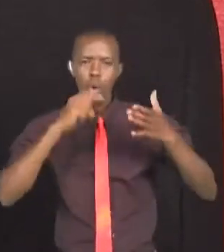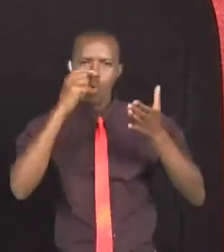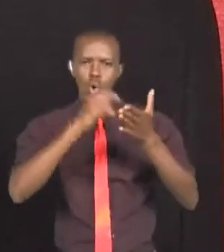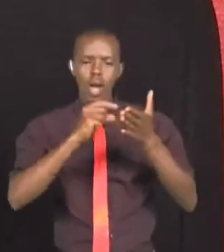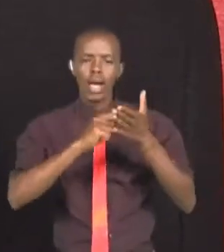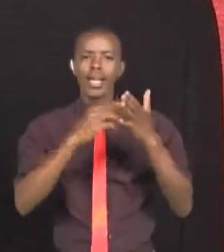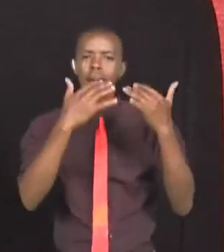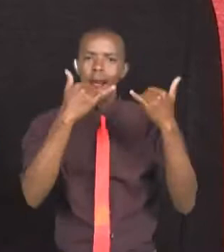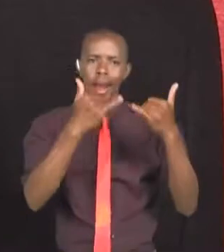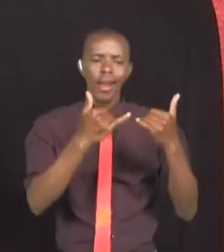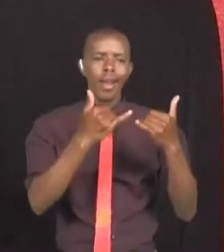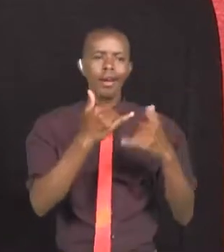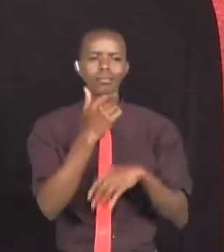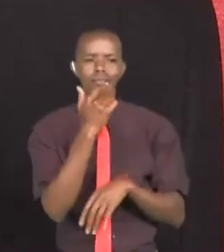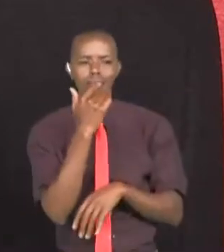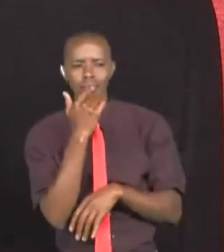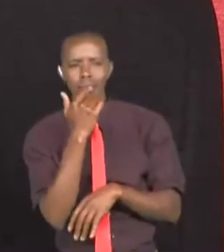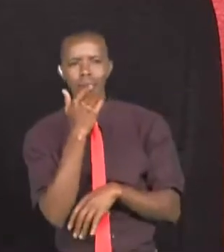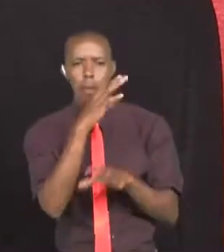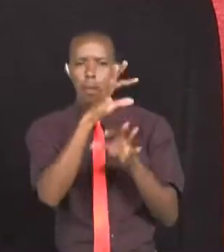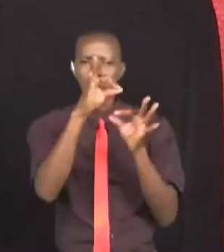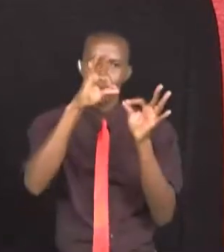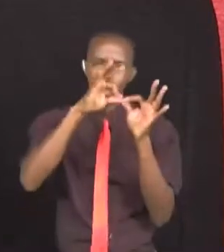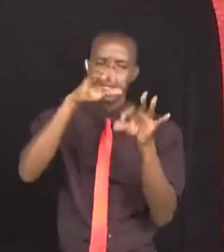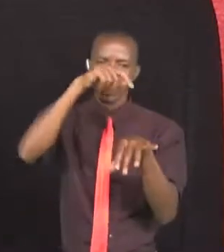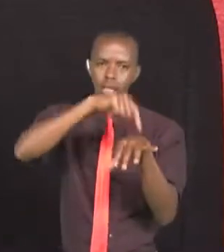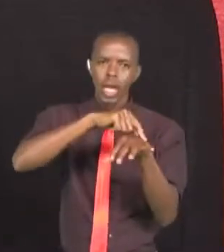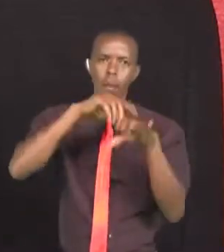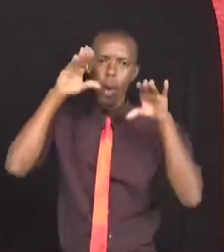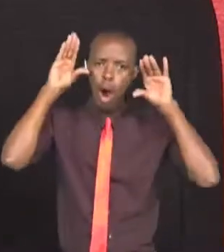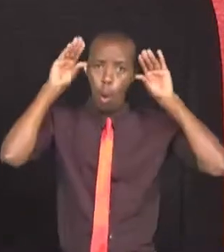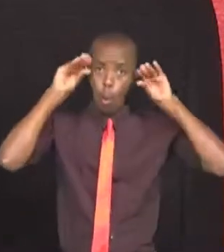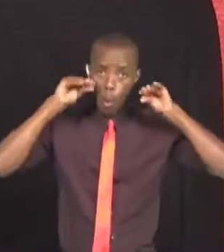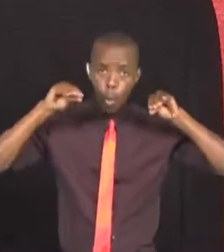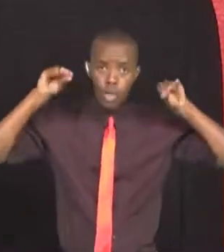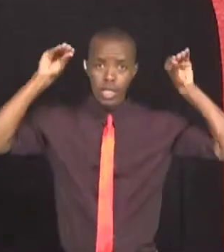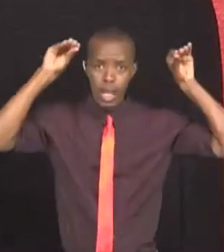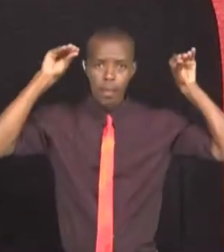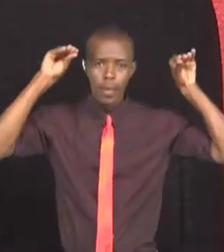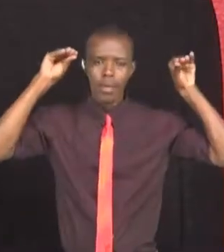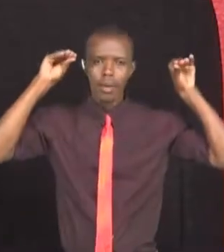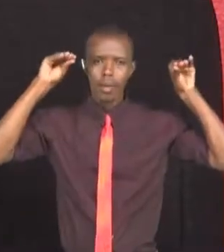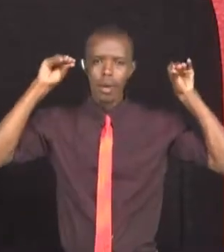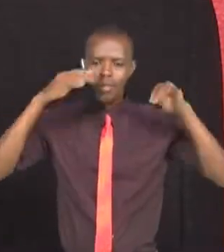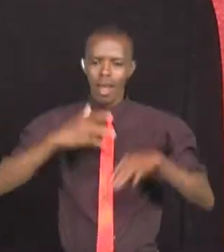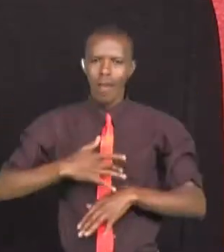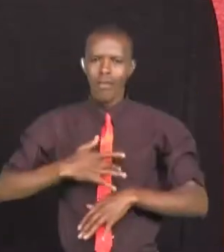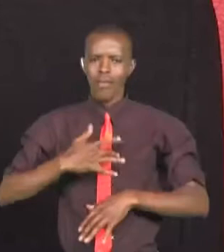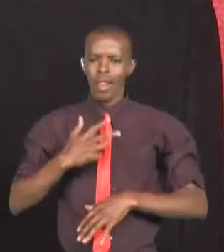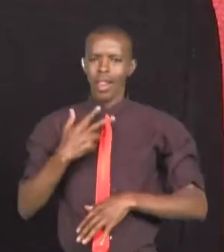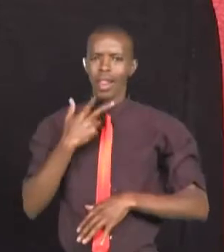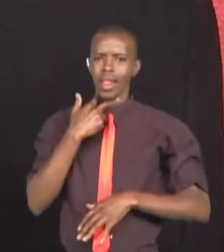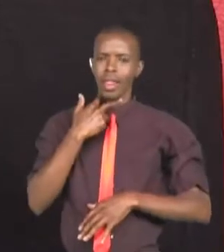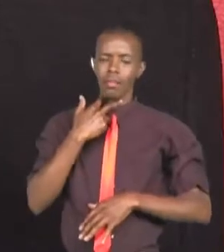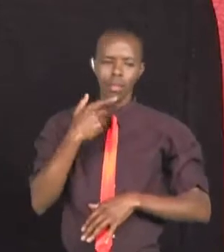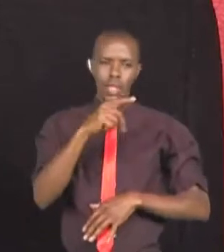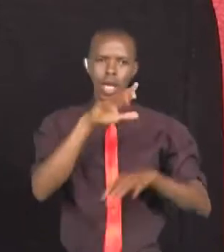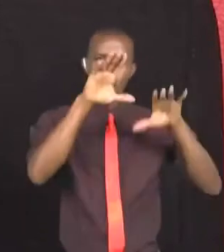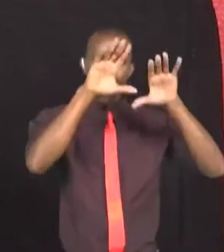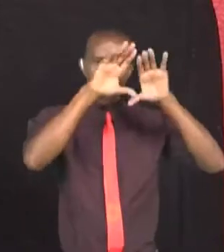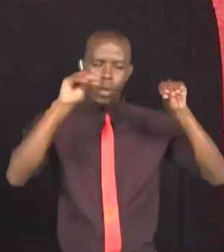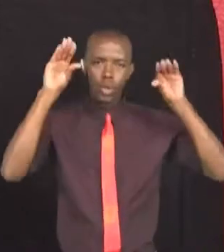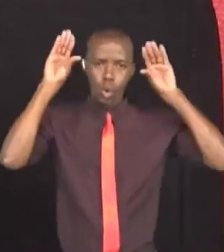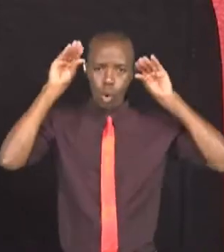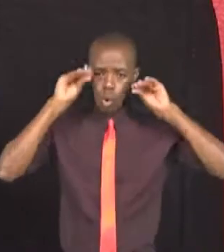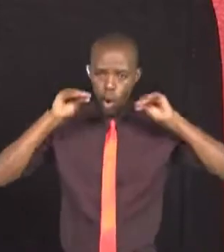now come up and say, it's time. He has made Museveni be able to be pushed to the wall. Even if the president of Uganda rigs this election,